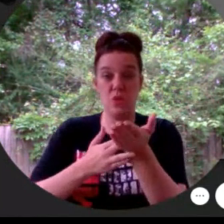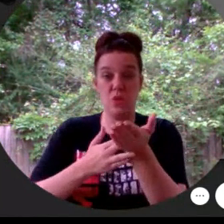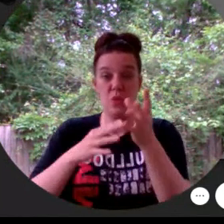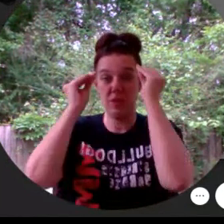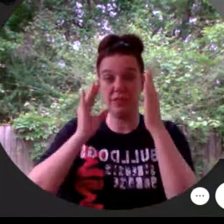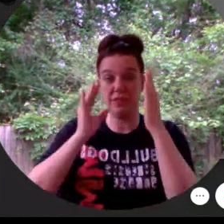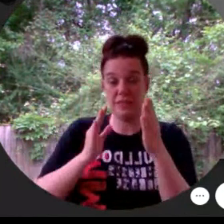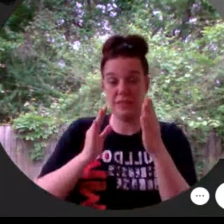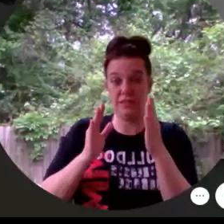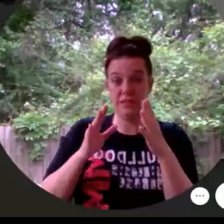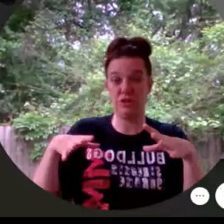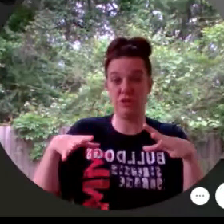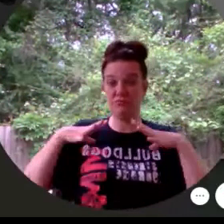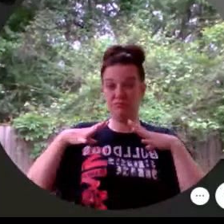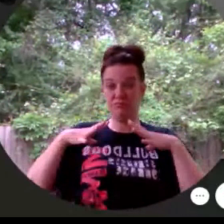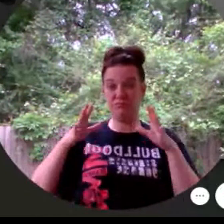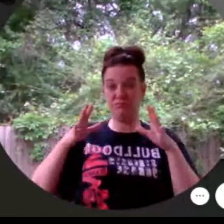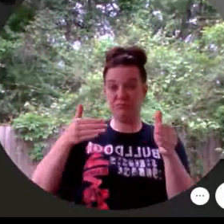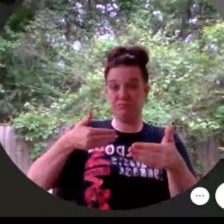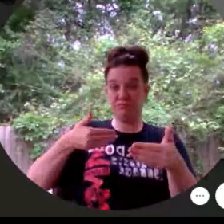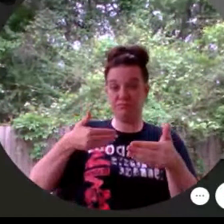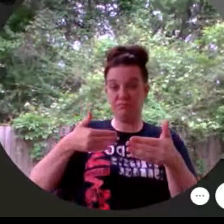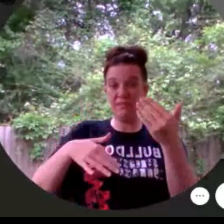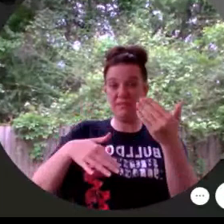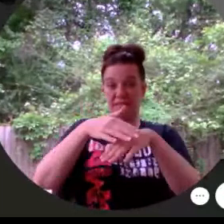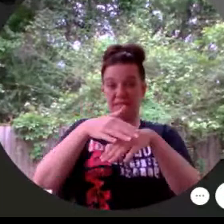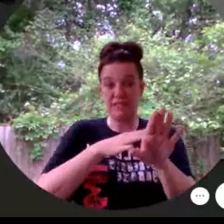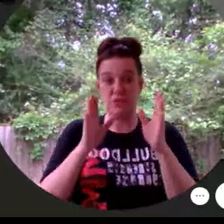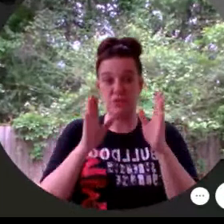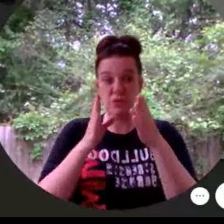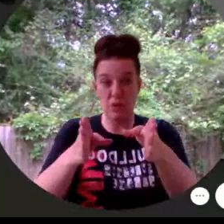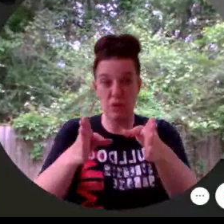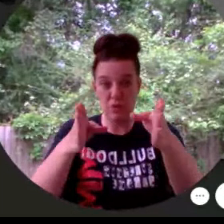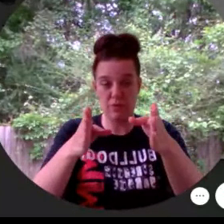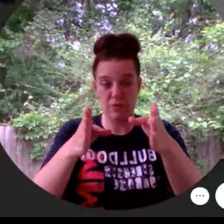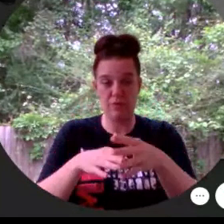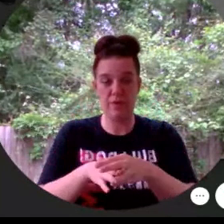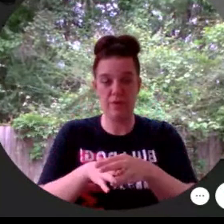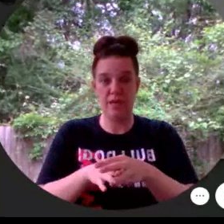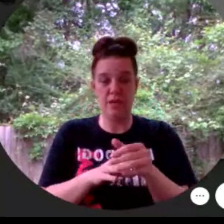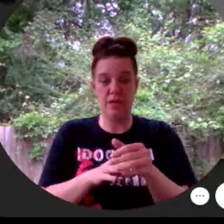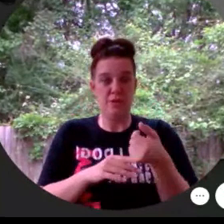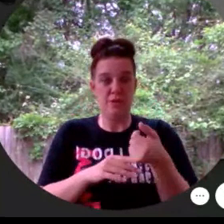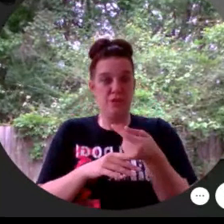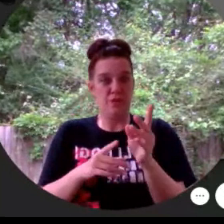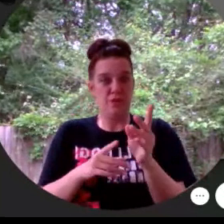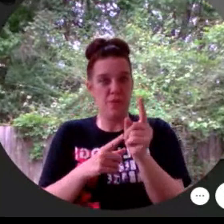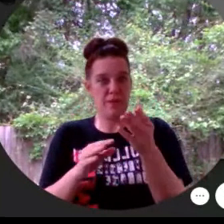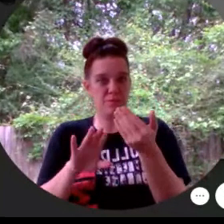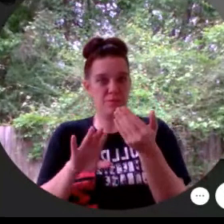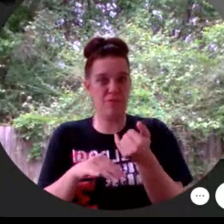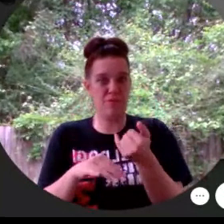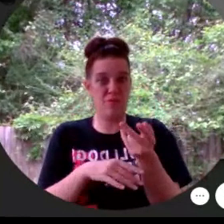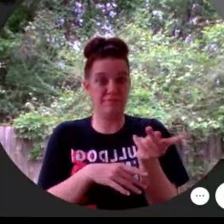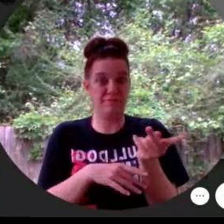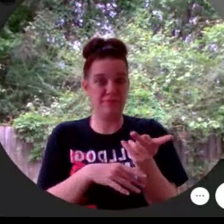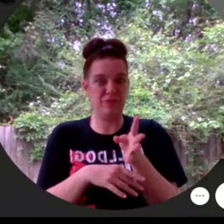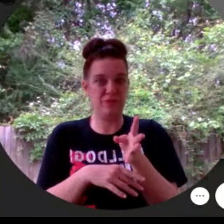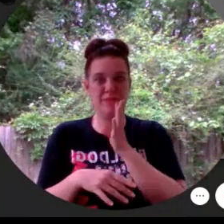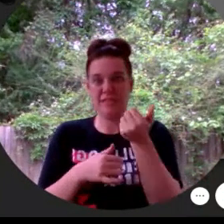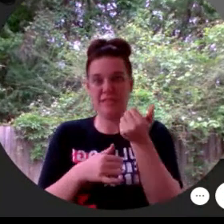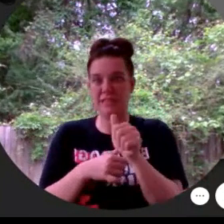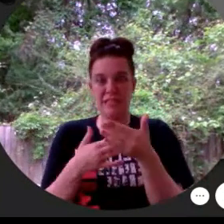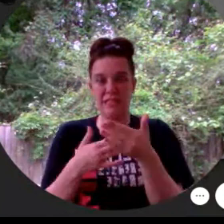hall. It was a few minutes before either of them spoke, but eventually